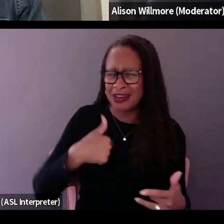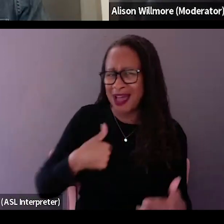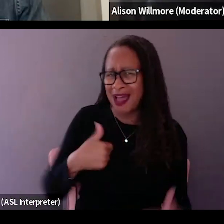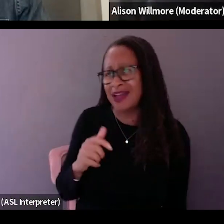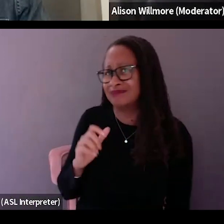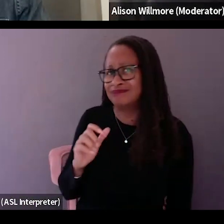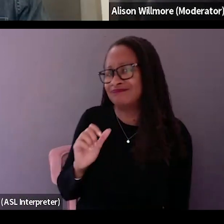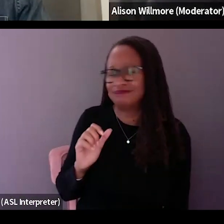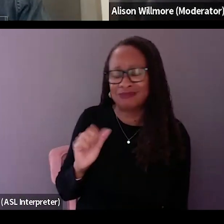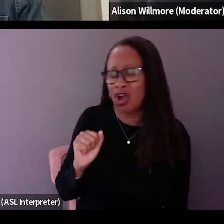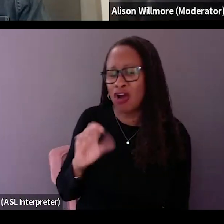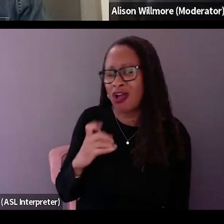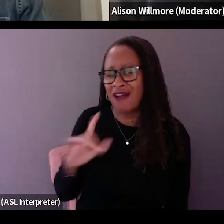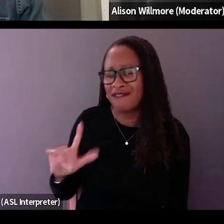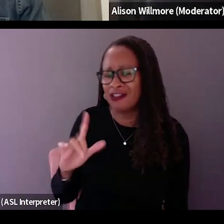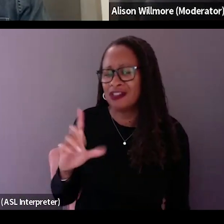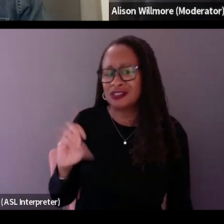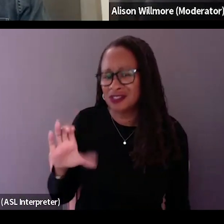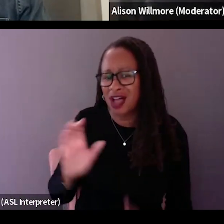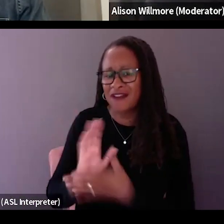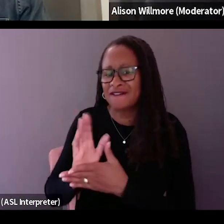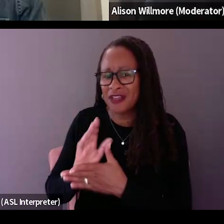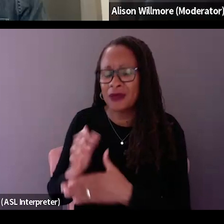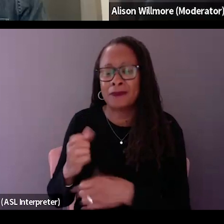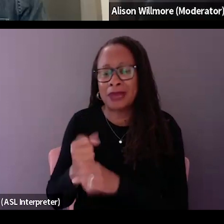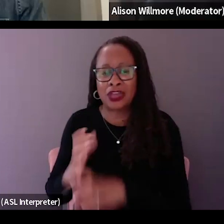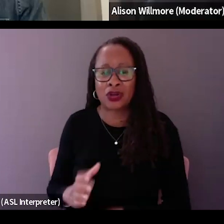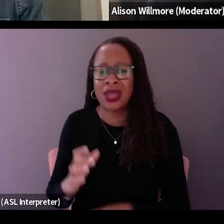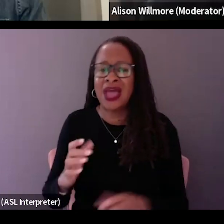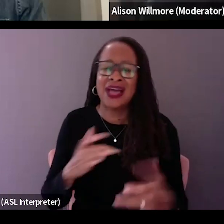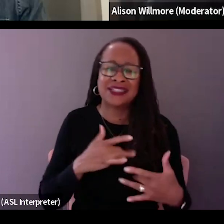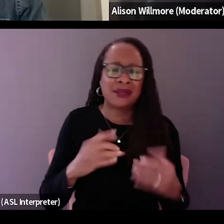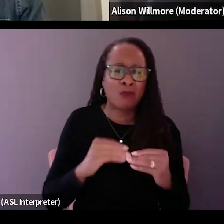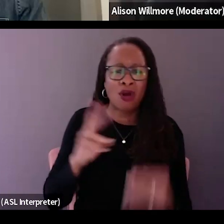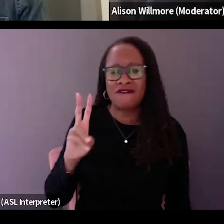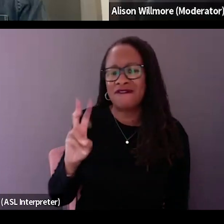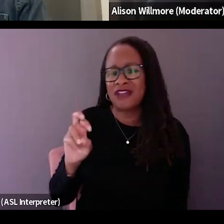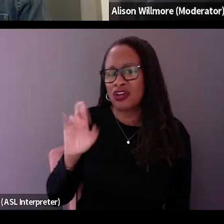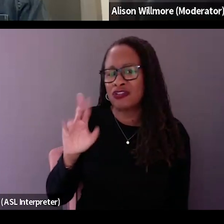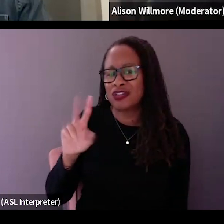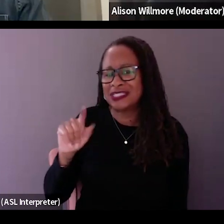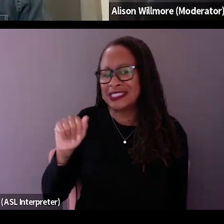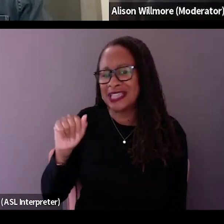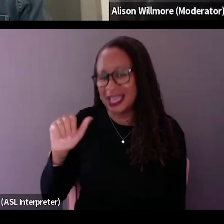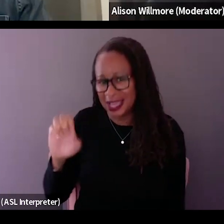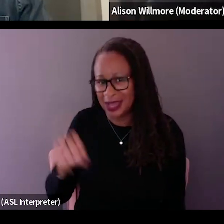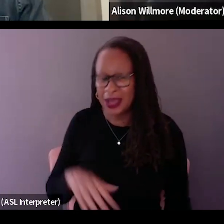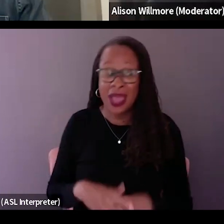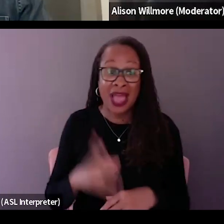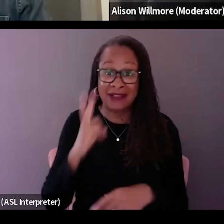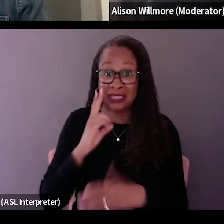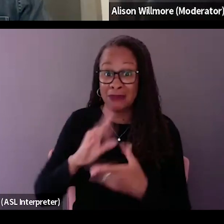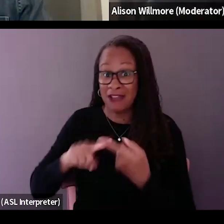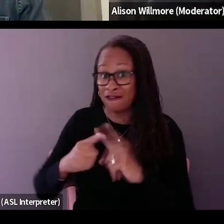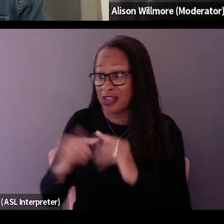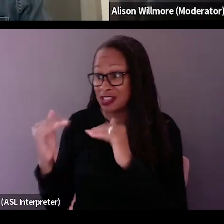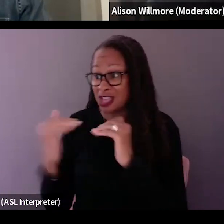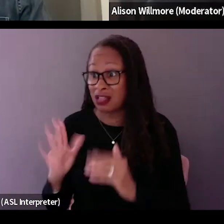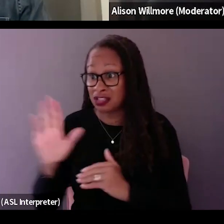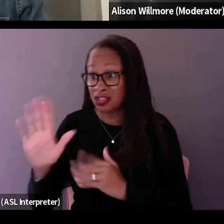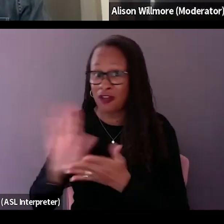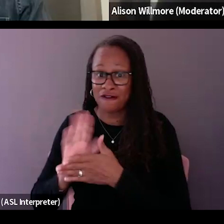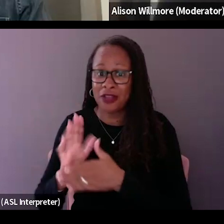and gun. And so, you know, I've seen a lot of my friends and colleagues' films that are that urban legend